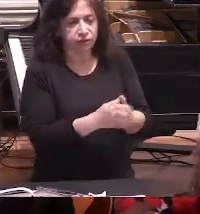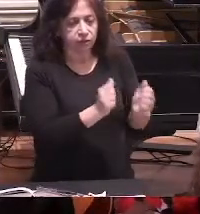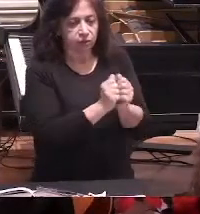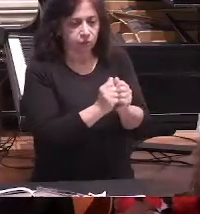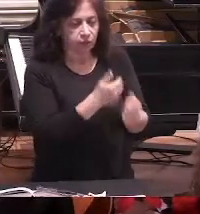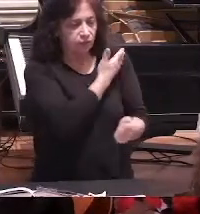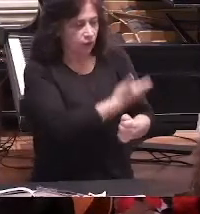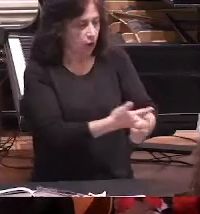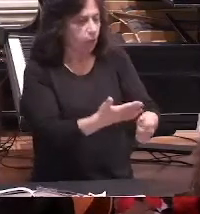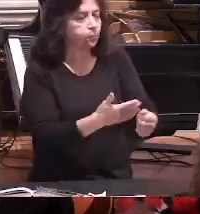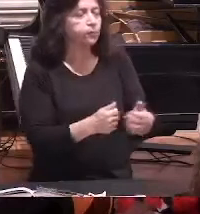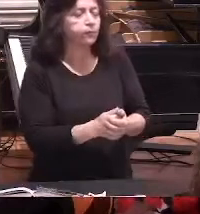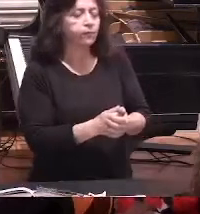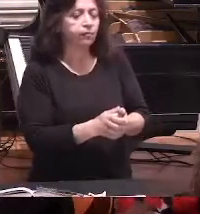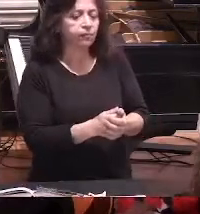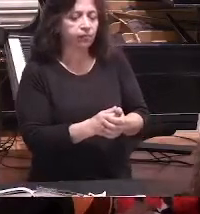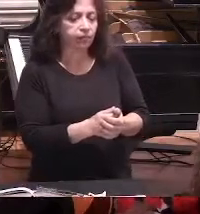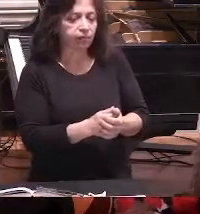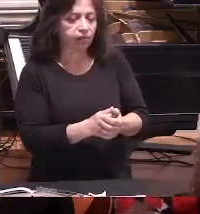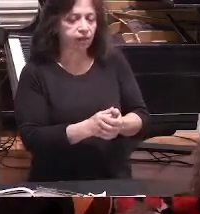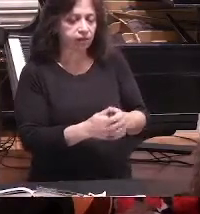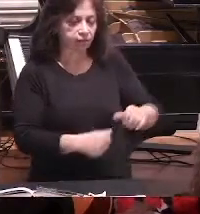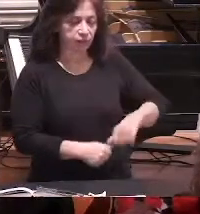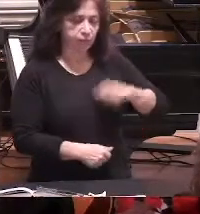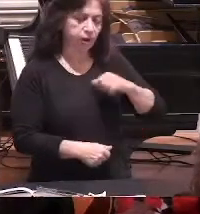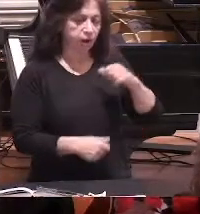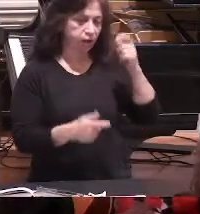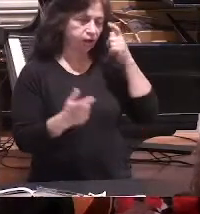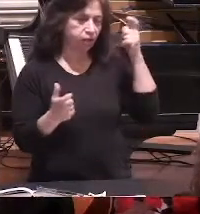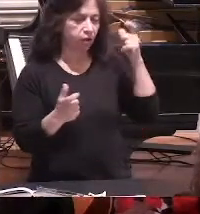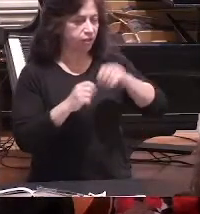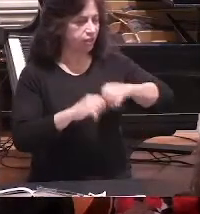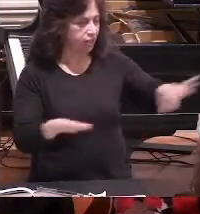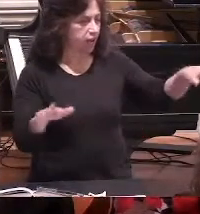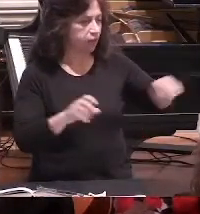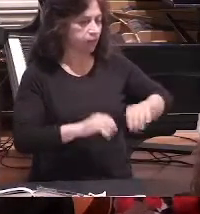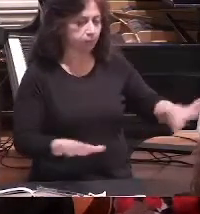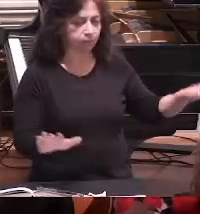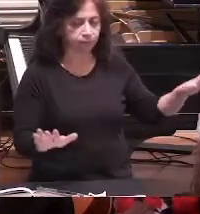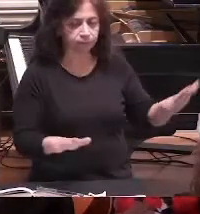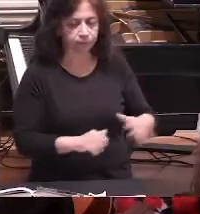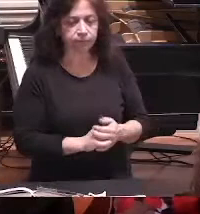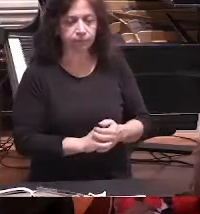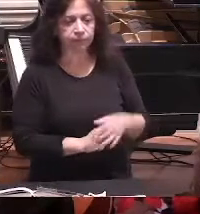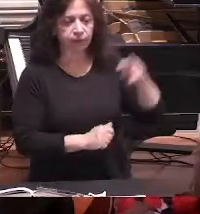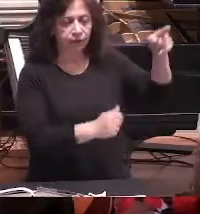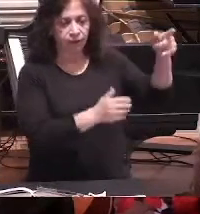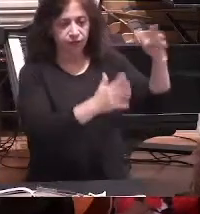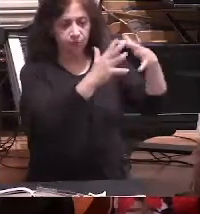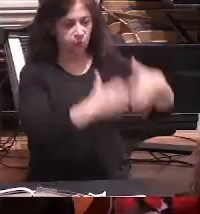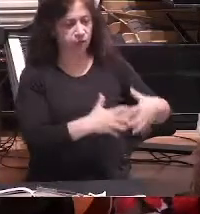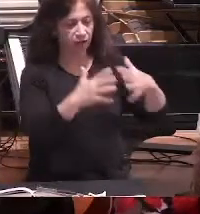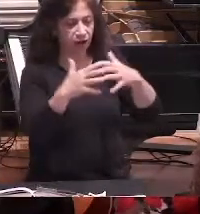arm. He has scattered the proud in the thoughts of their hearts. He has brought down